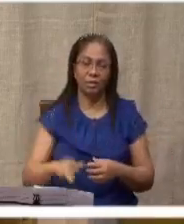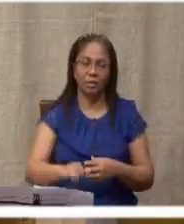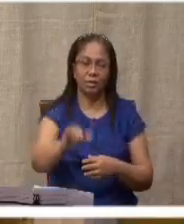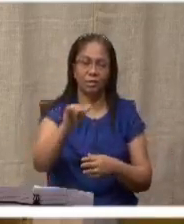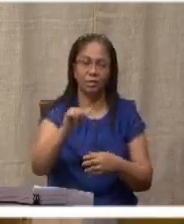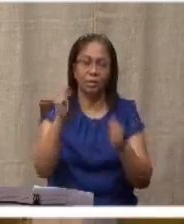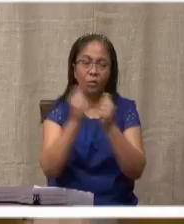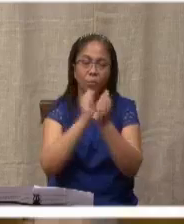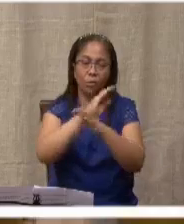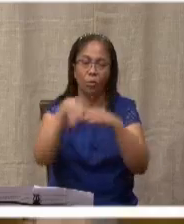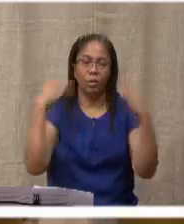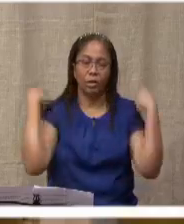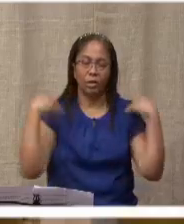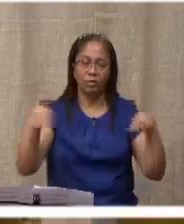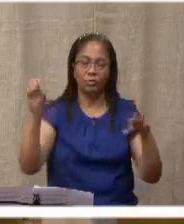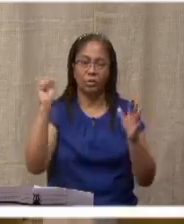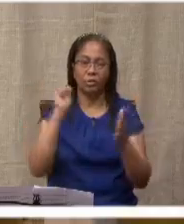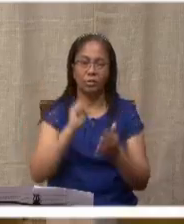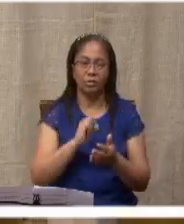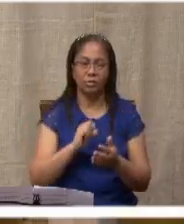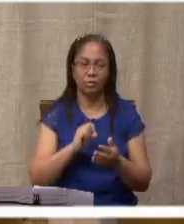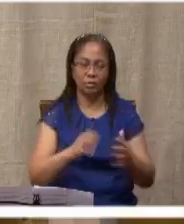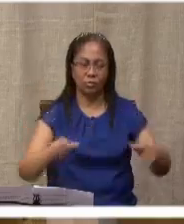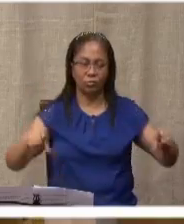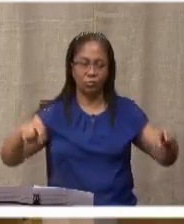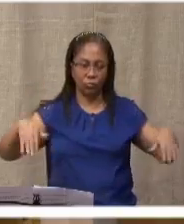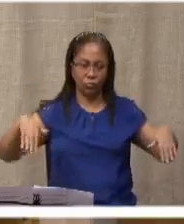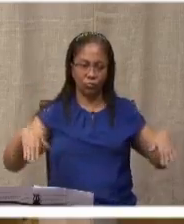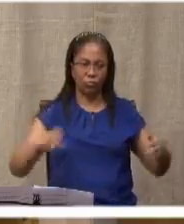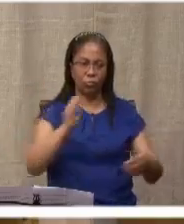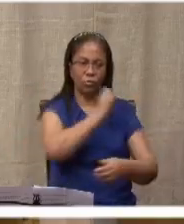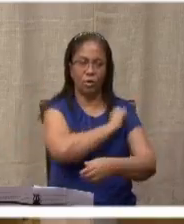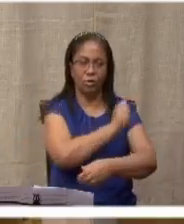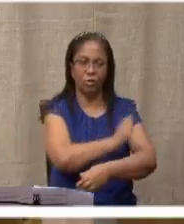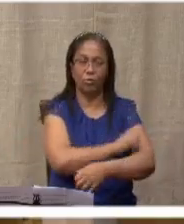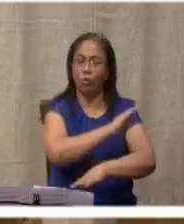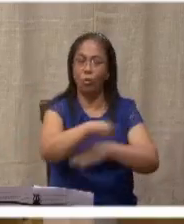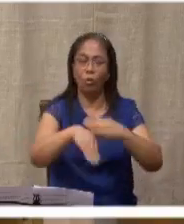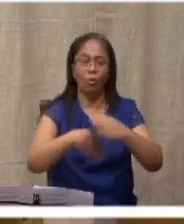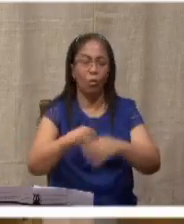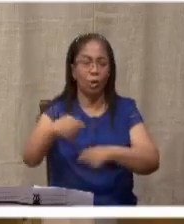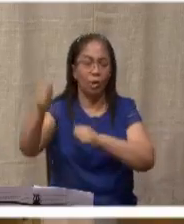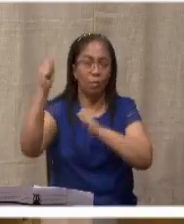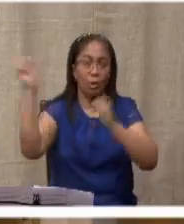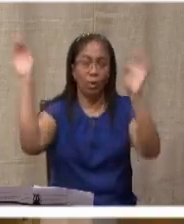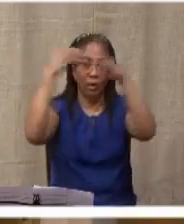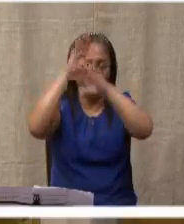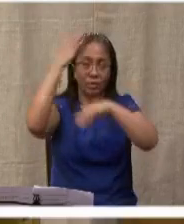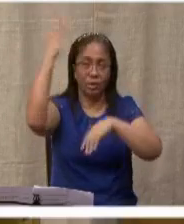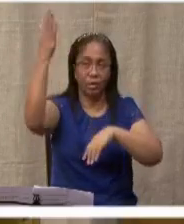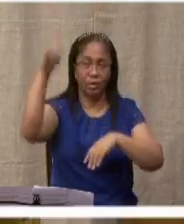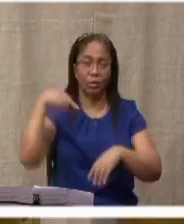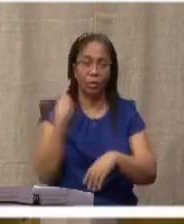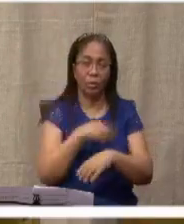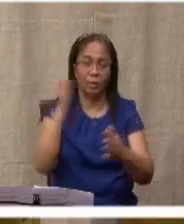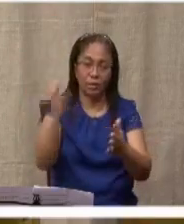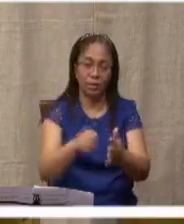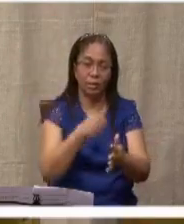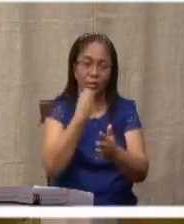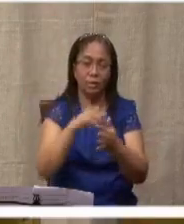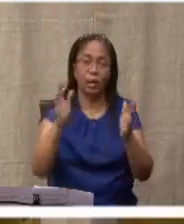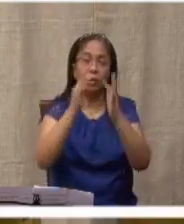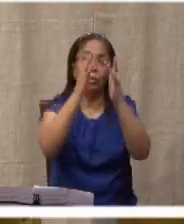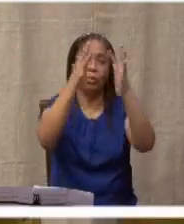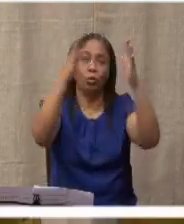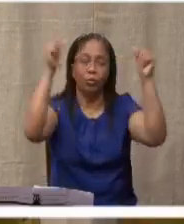and so with the angels and archangels the thrones and dominions with all the hosts and powers and of heaven we sing the hymn of your